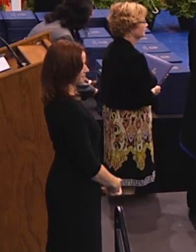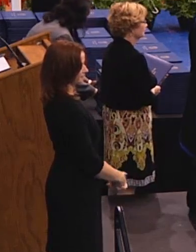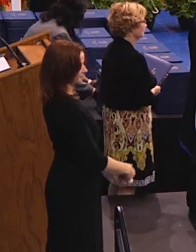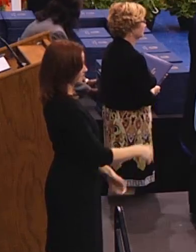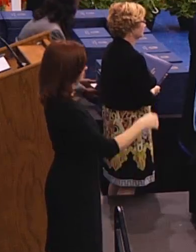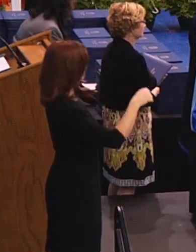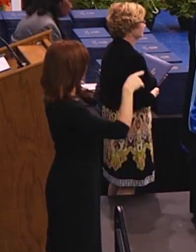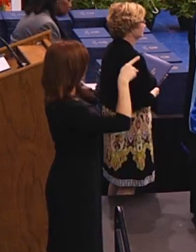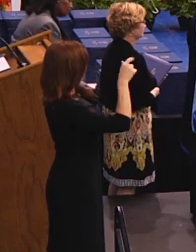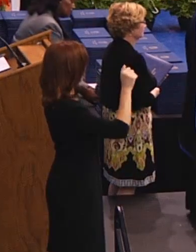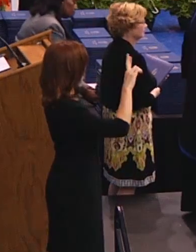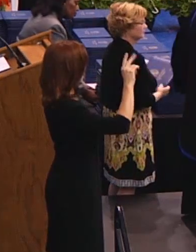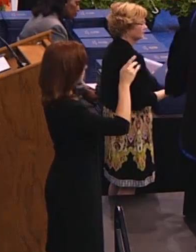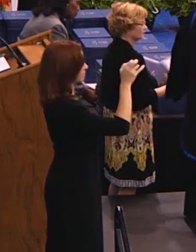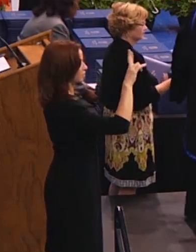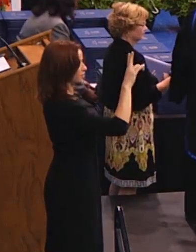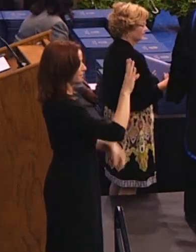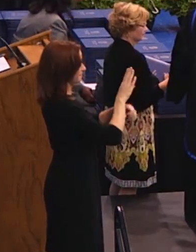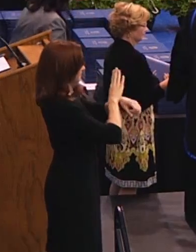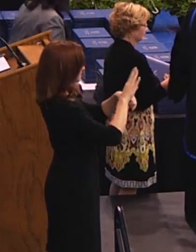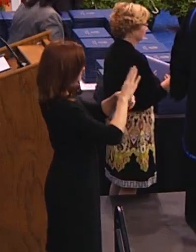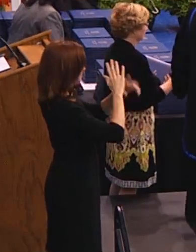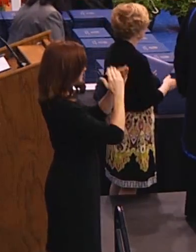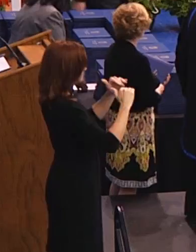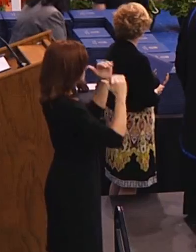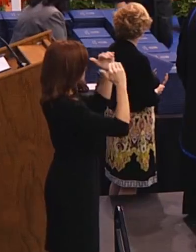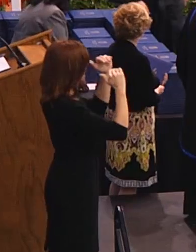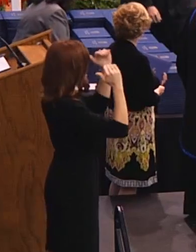Jamie Pierce Parker, Business Administration.